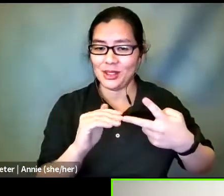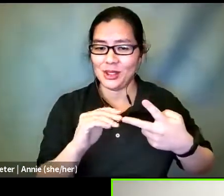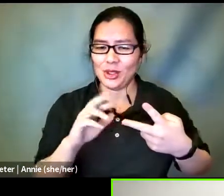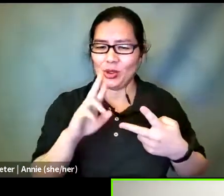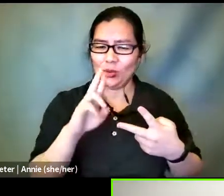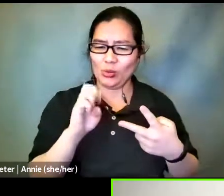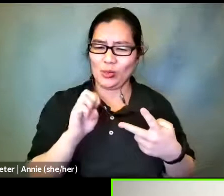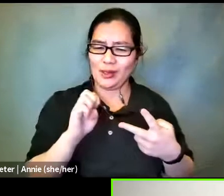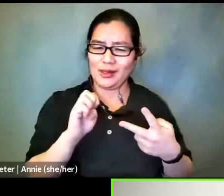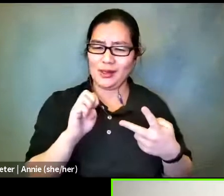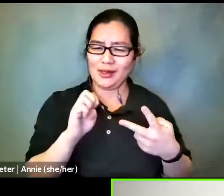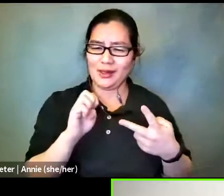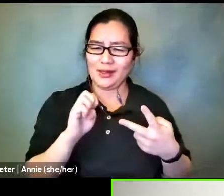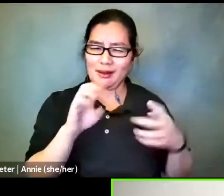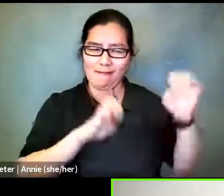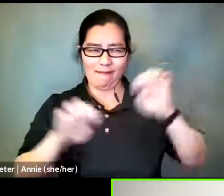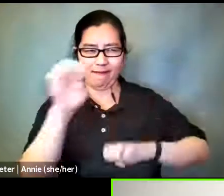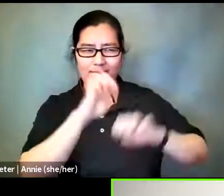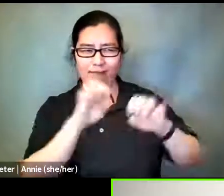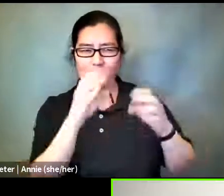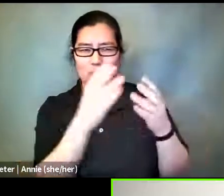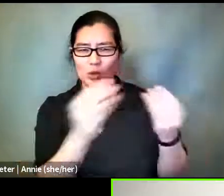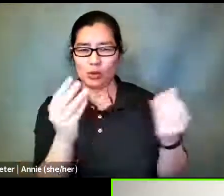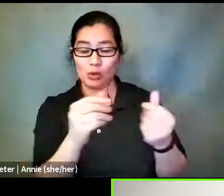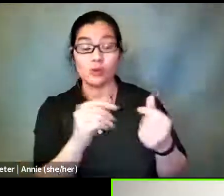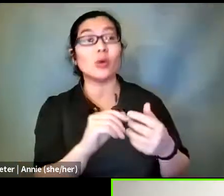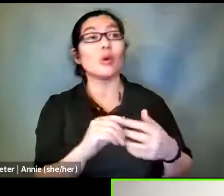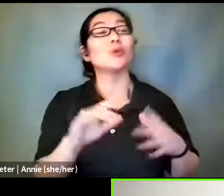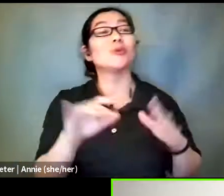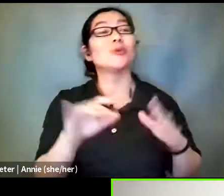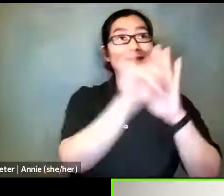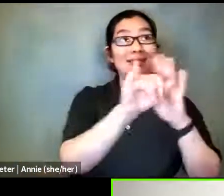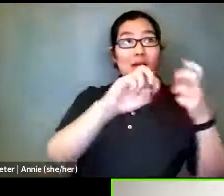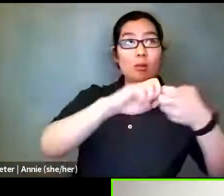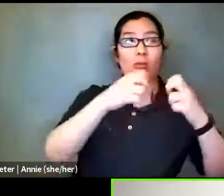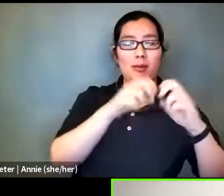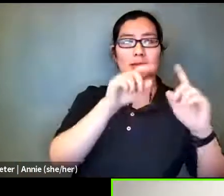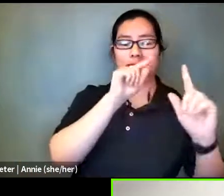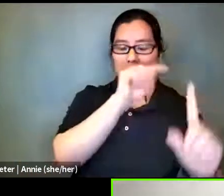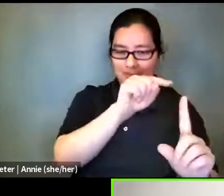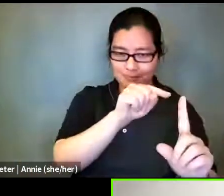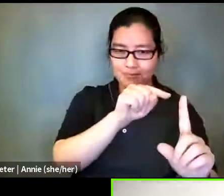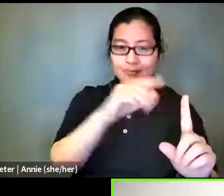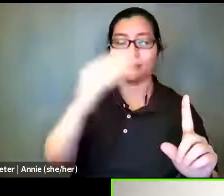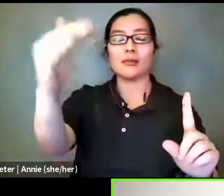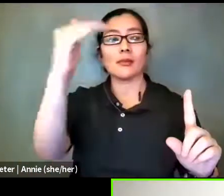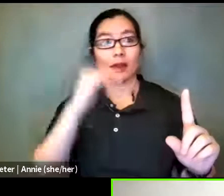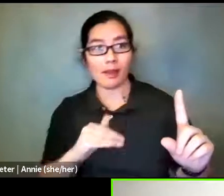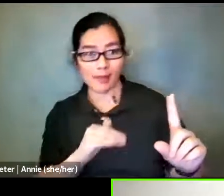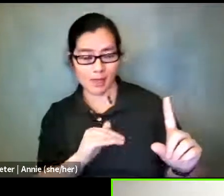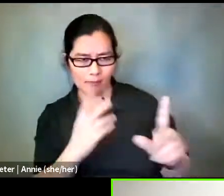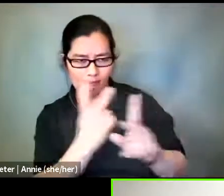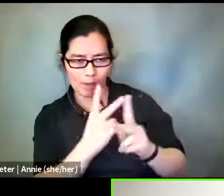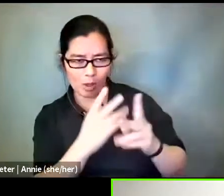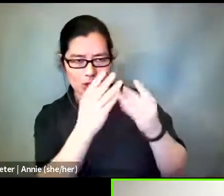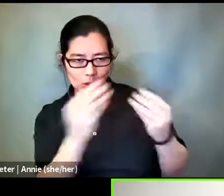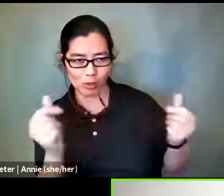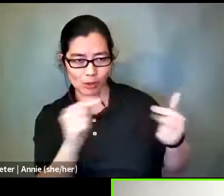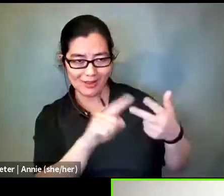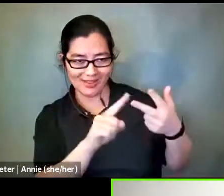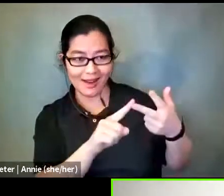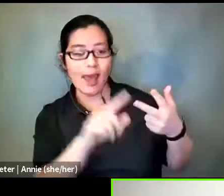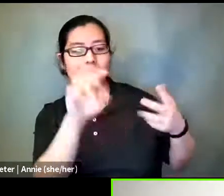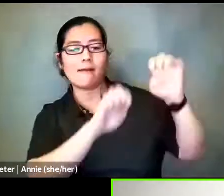solutions that you're coming up with that solve that problem now that you've identified the correct problem? And of course, the rest of it, really